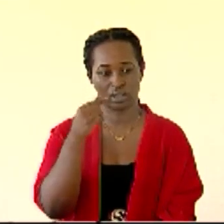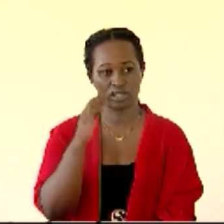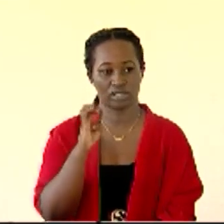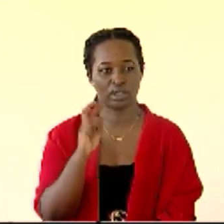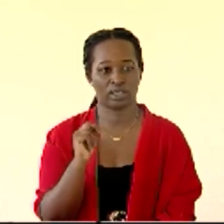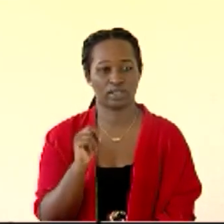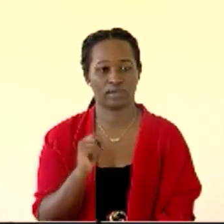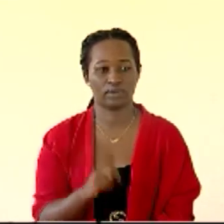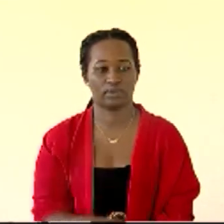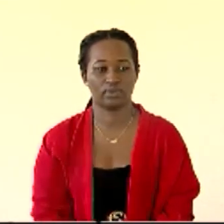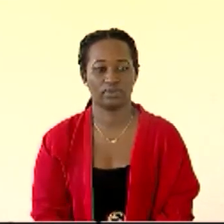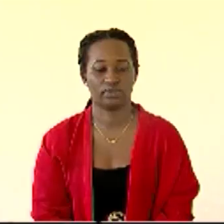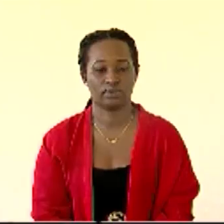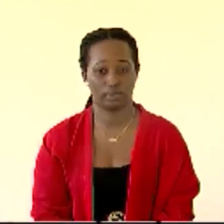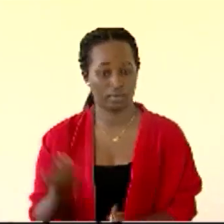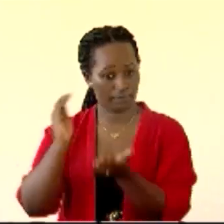CH3,